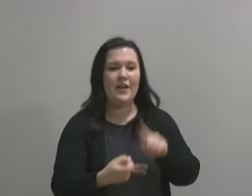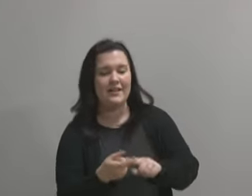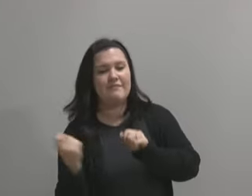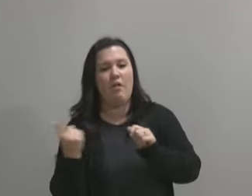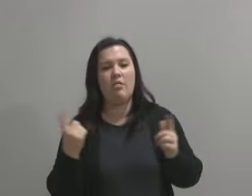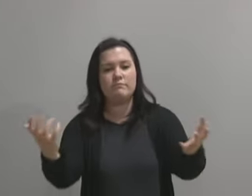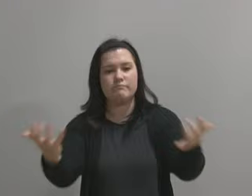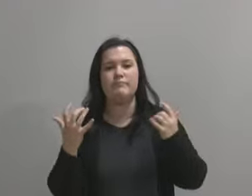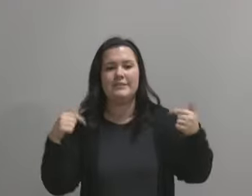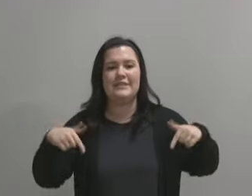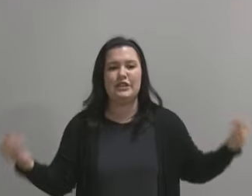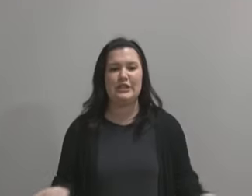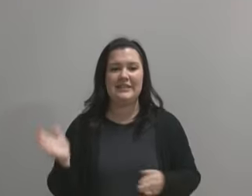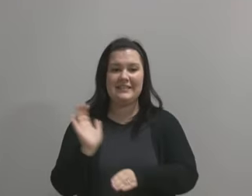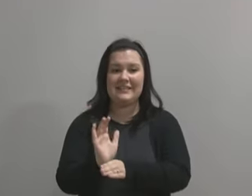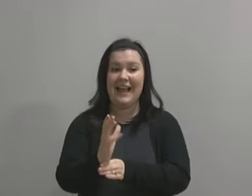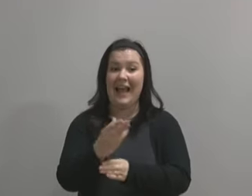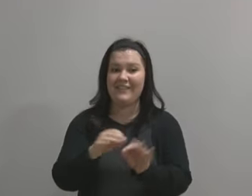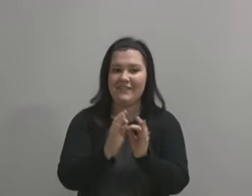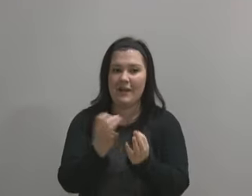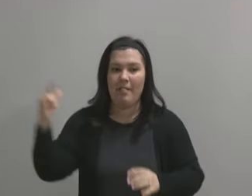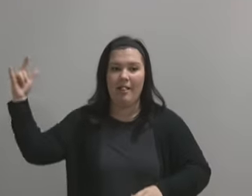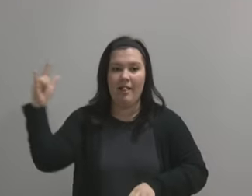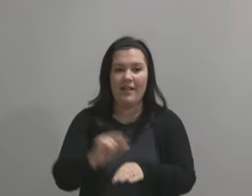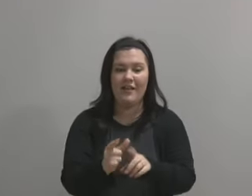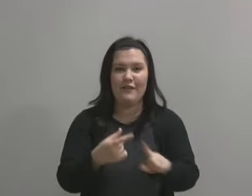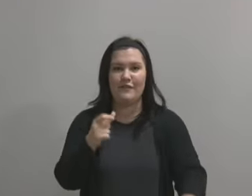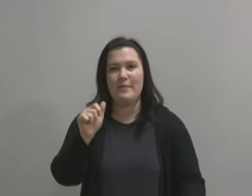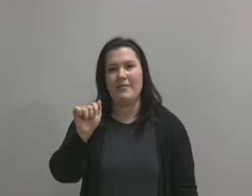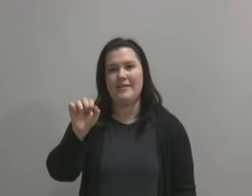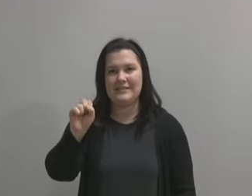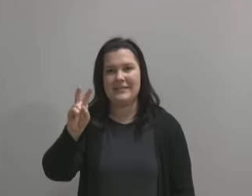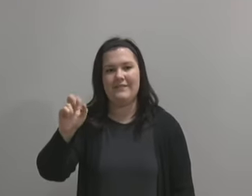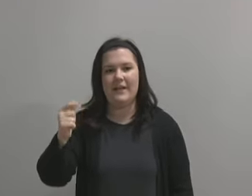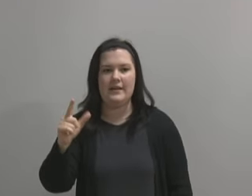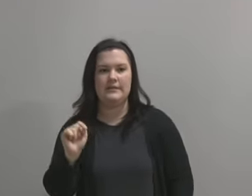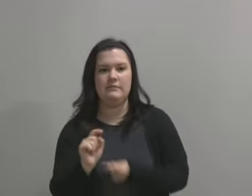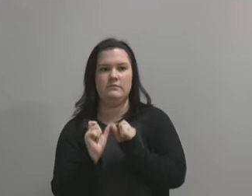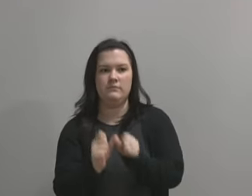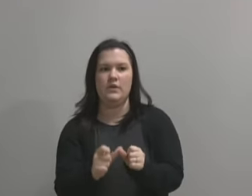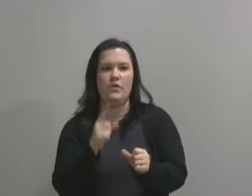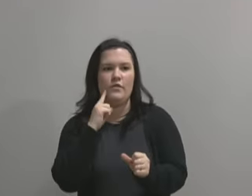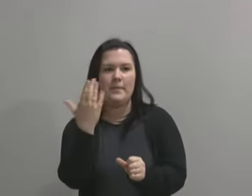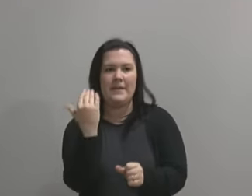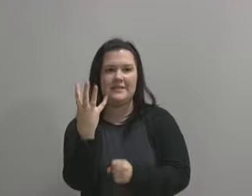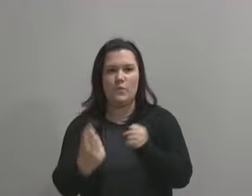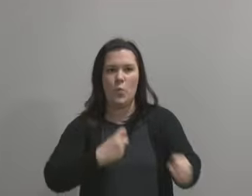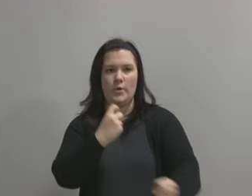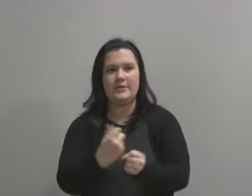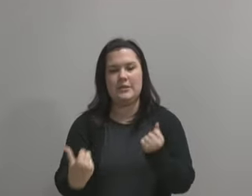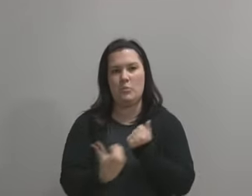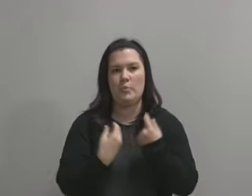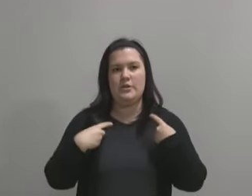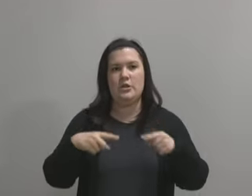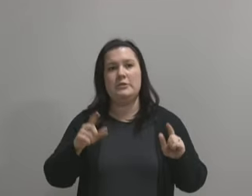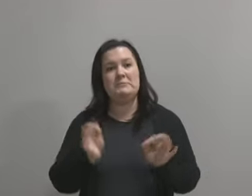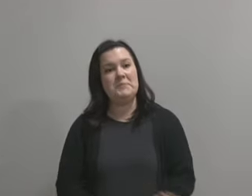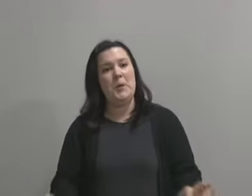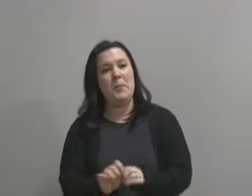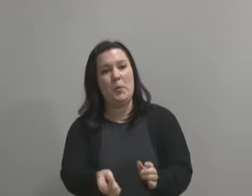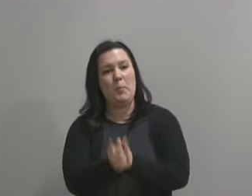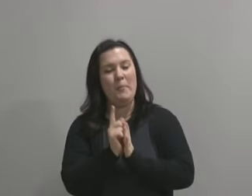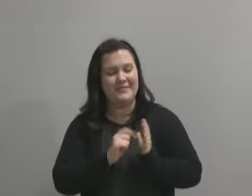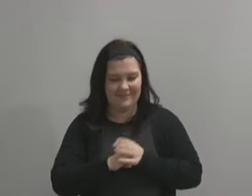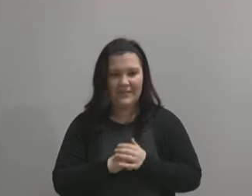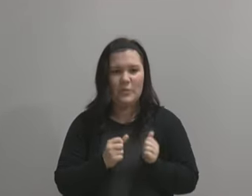all came here this evening, and my family who flew in from Las Vegas, and have continuously done so, by the way, for the past 4 years to support me during big moments like these.